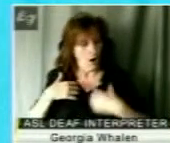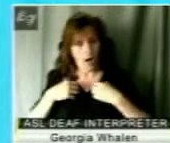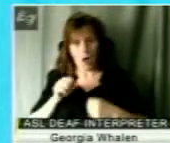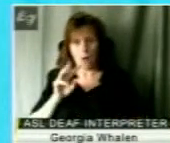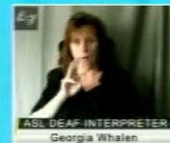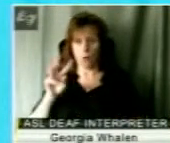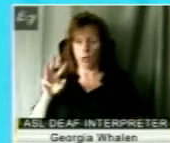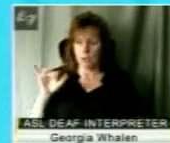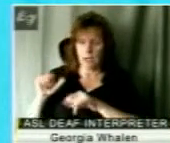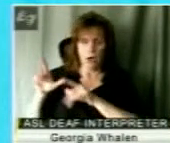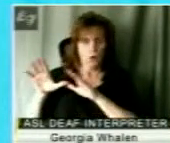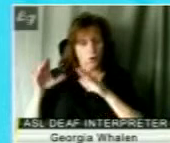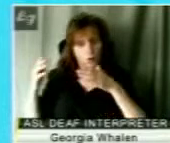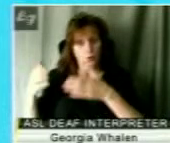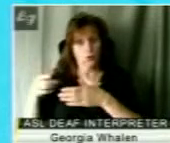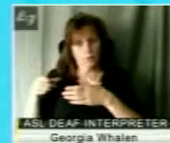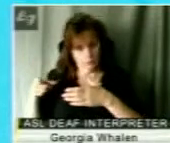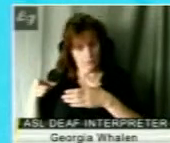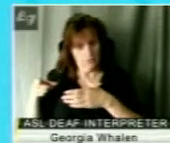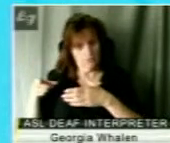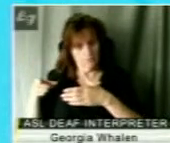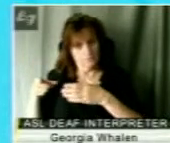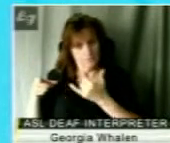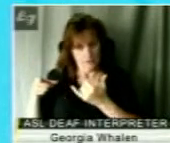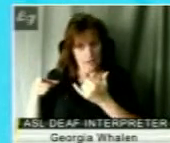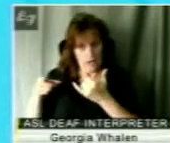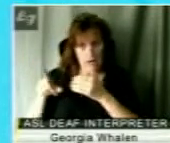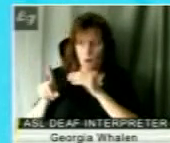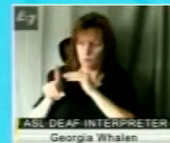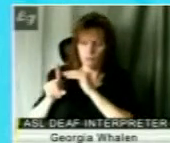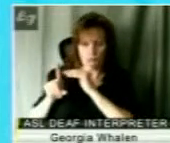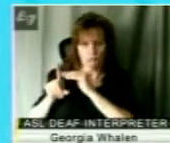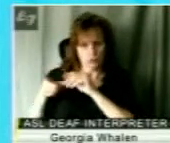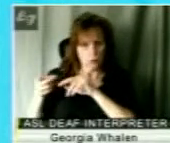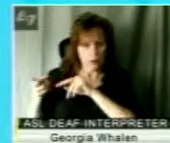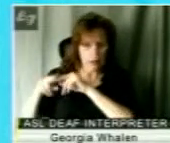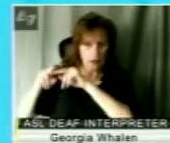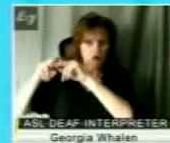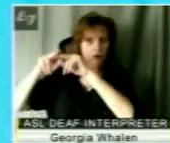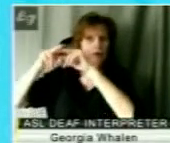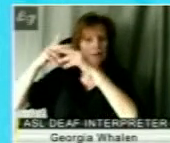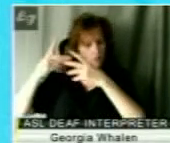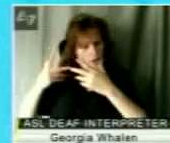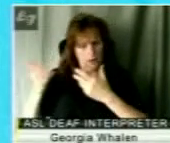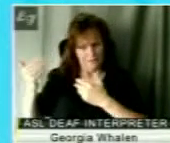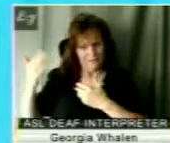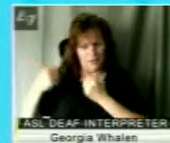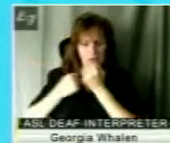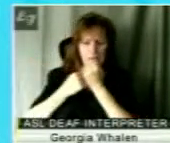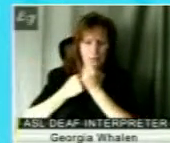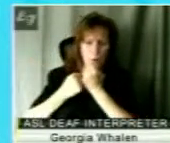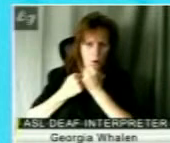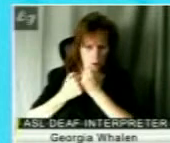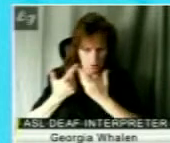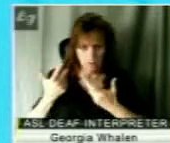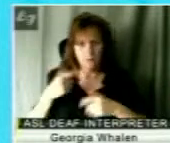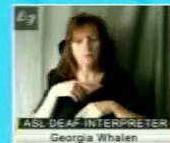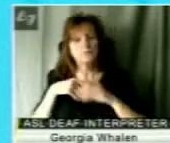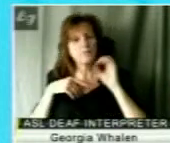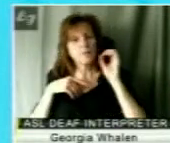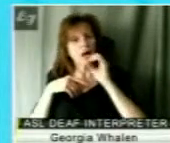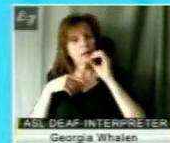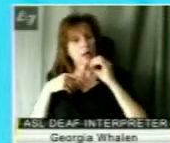to increase the number of people who can be seen and to help support that testing strategy as OH Ontario Health develops it more fully.